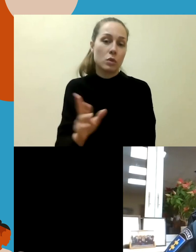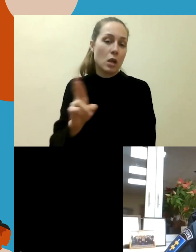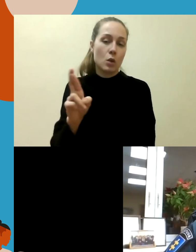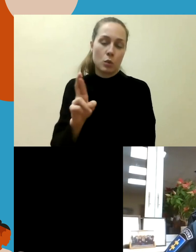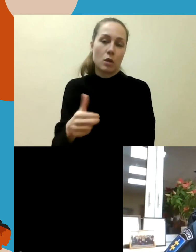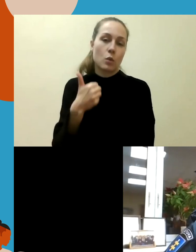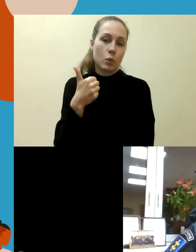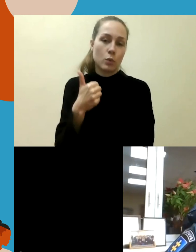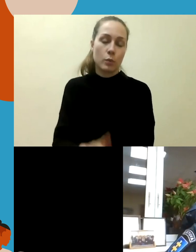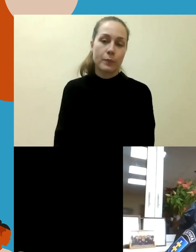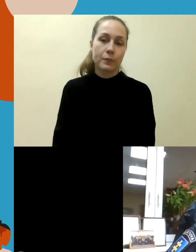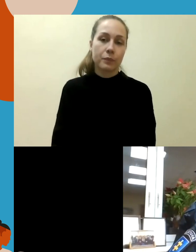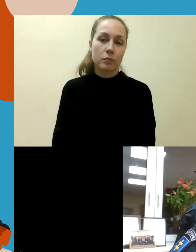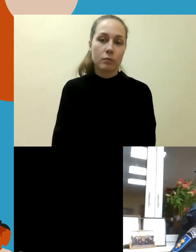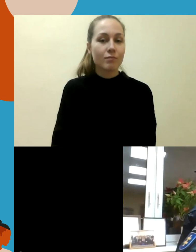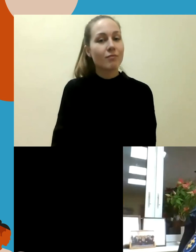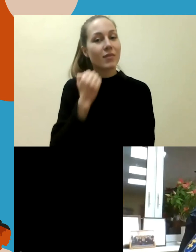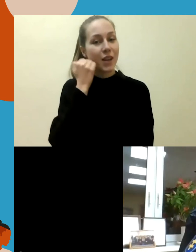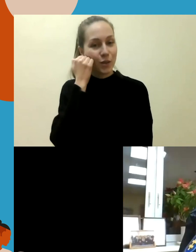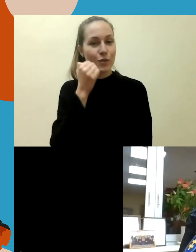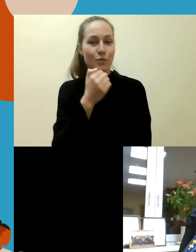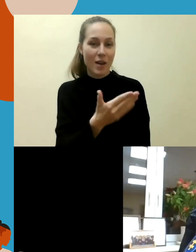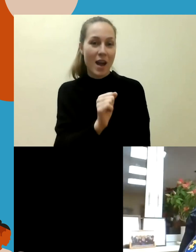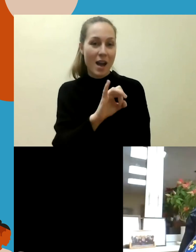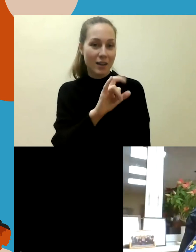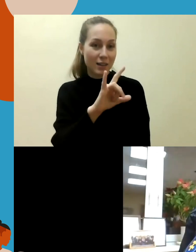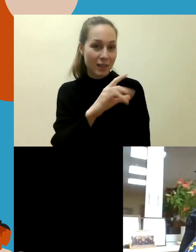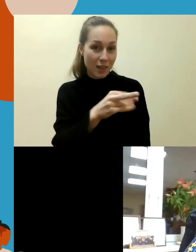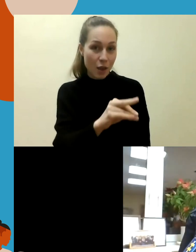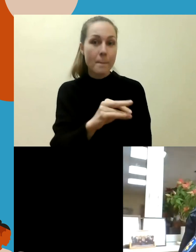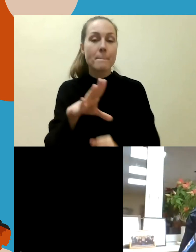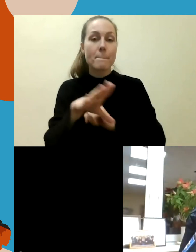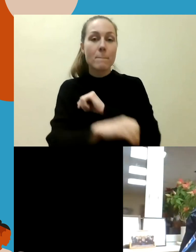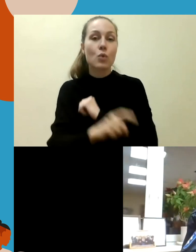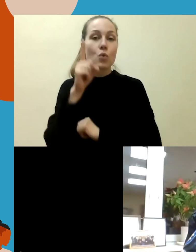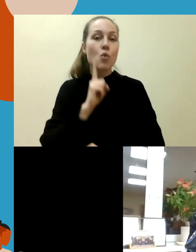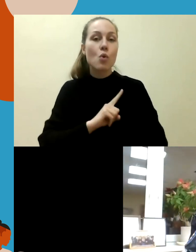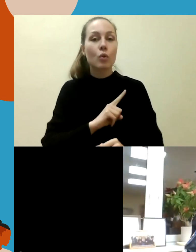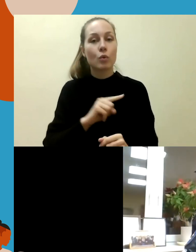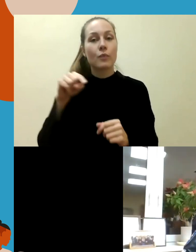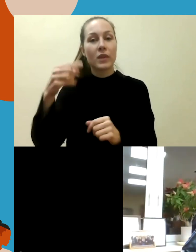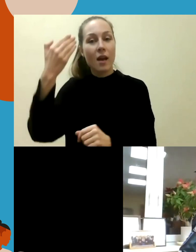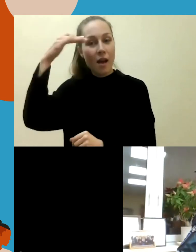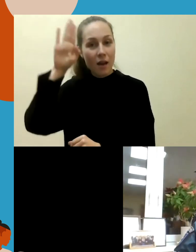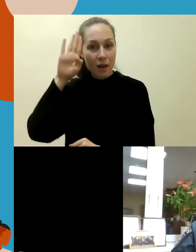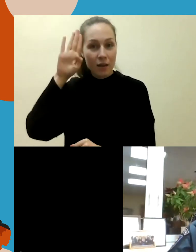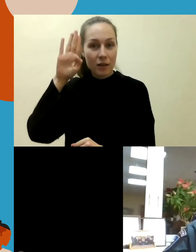I hope that this will bring positive results. Thank you, Ms. Greblikaitė. And